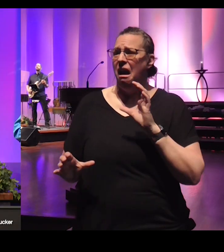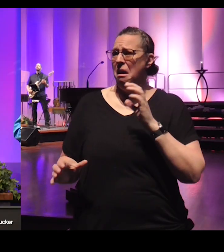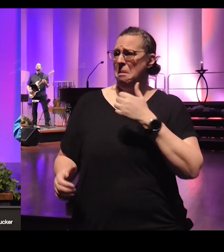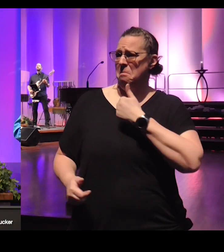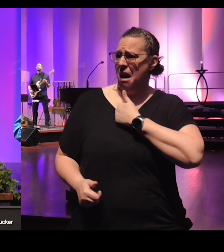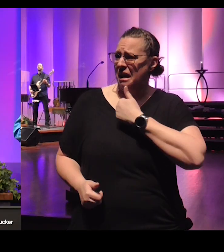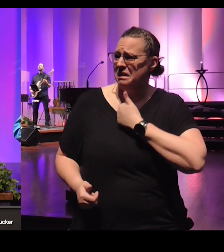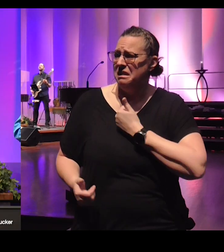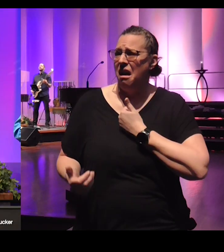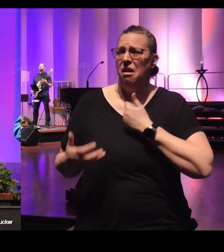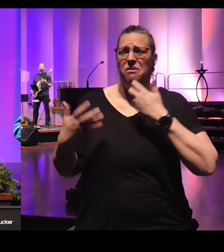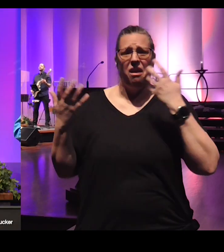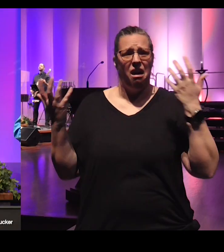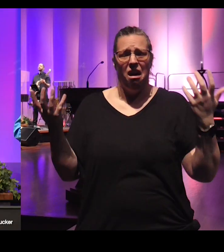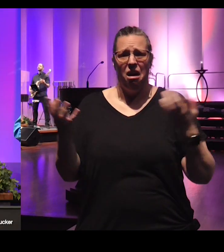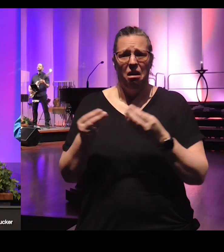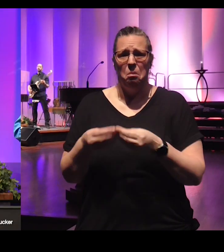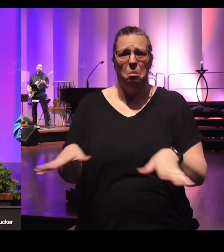myself,